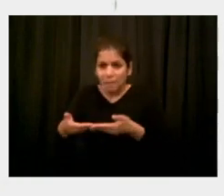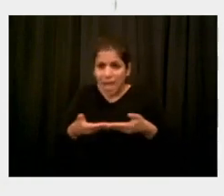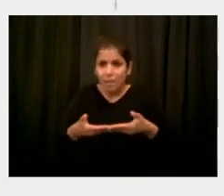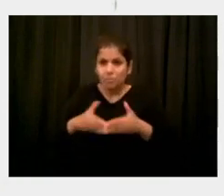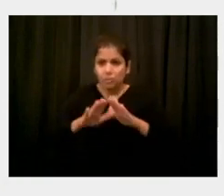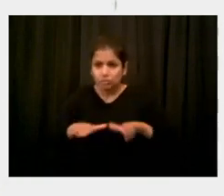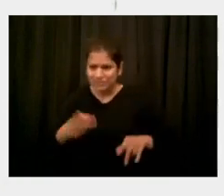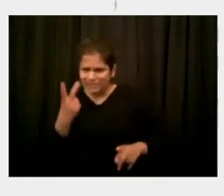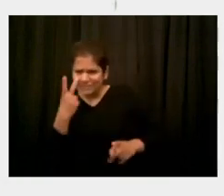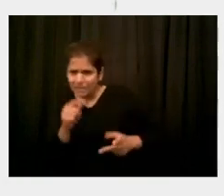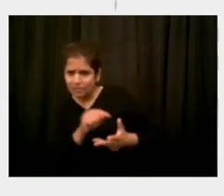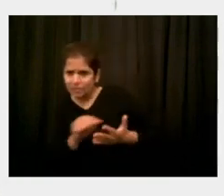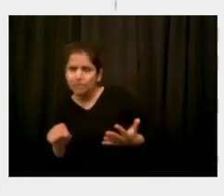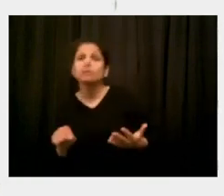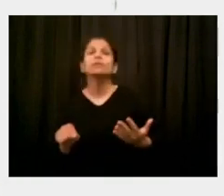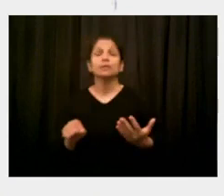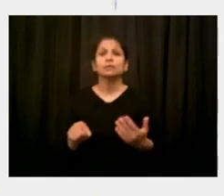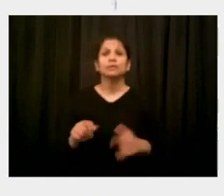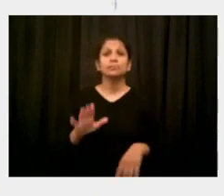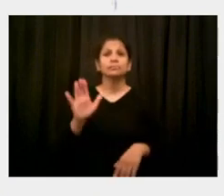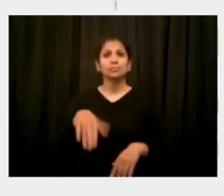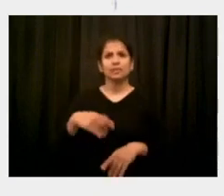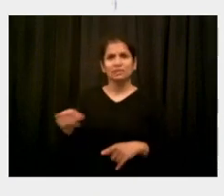children will need to have more